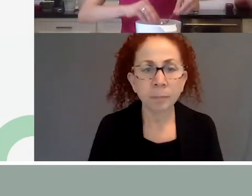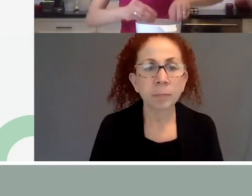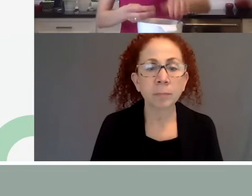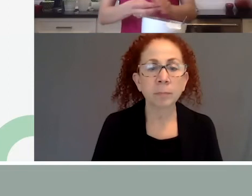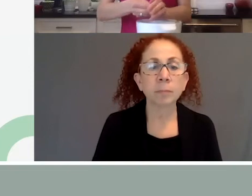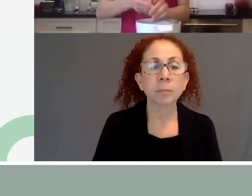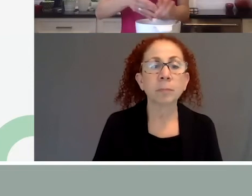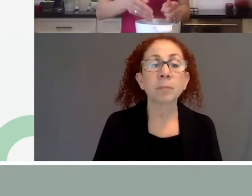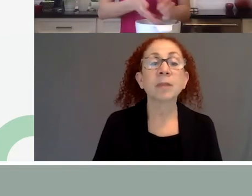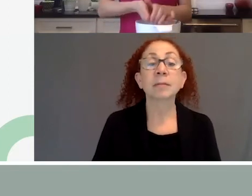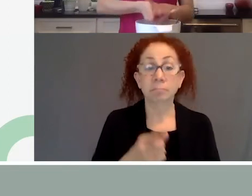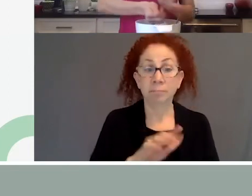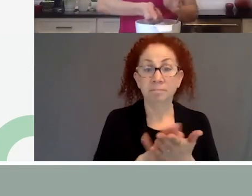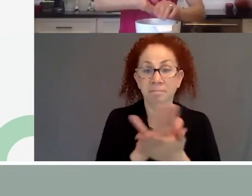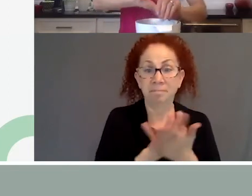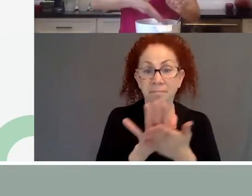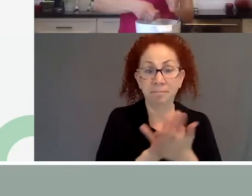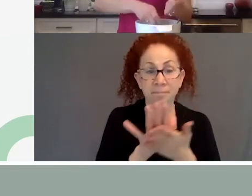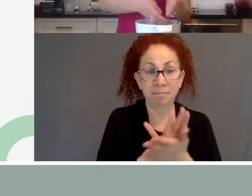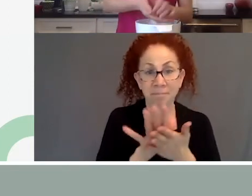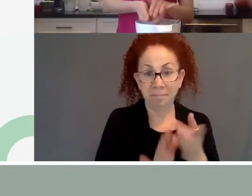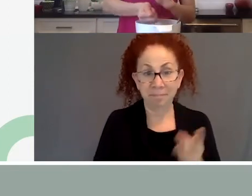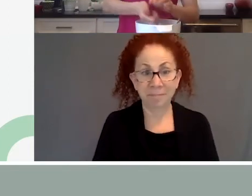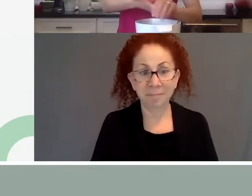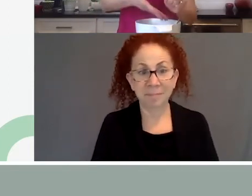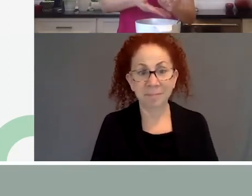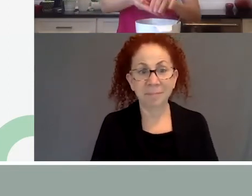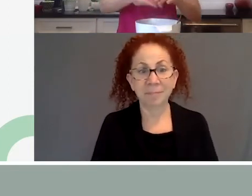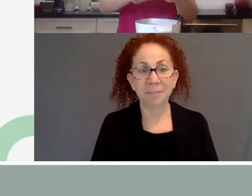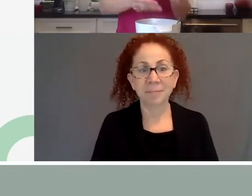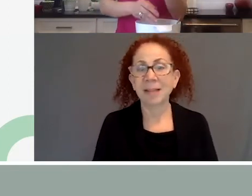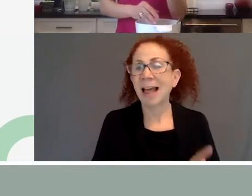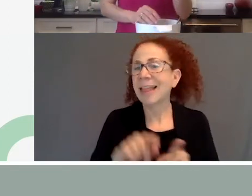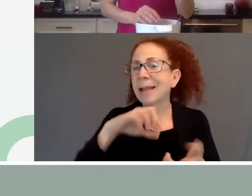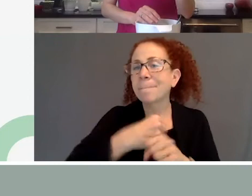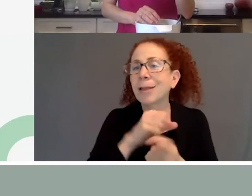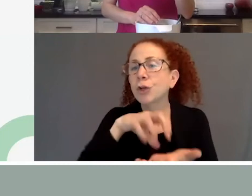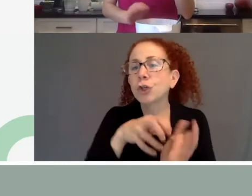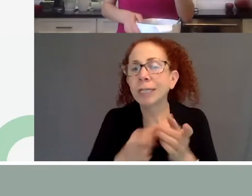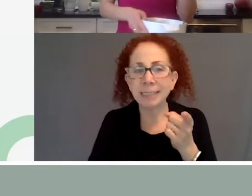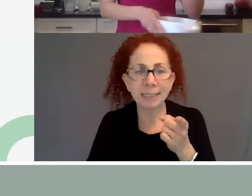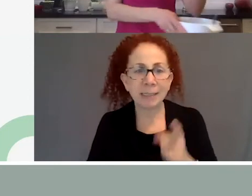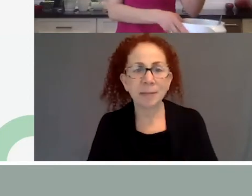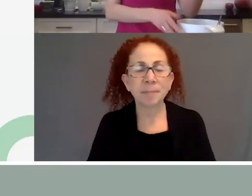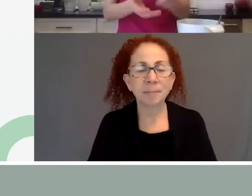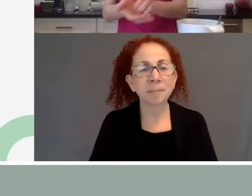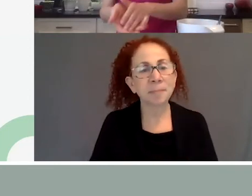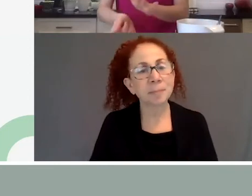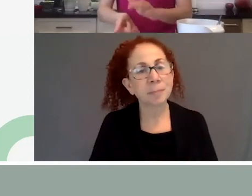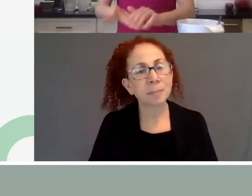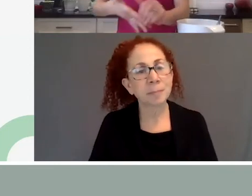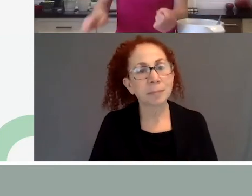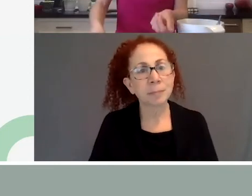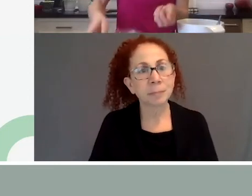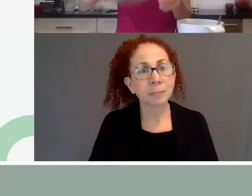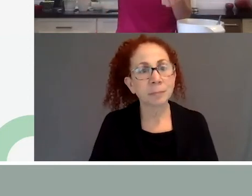it, you're going to be able to kind of squeeze it. It's like a batter, like a cookie batter. And you're going to form it into a circle. I